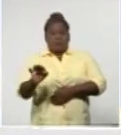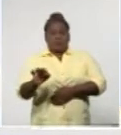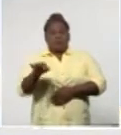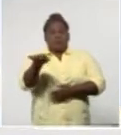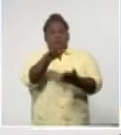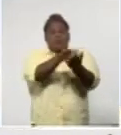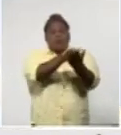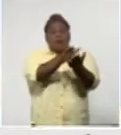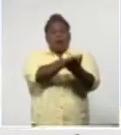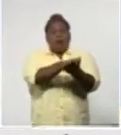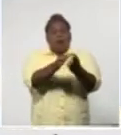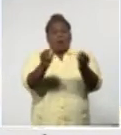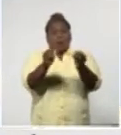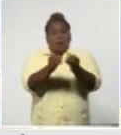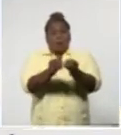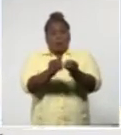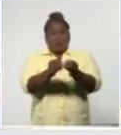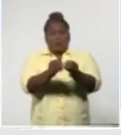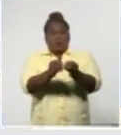88.5%.